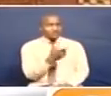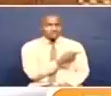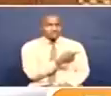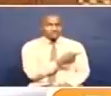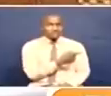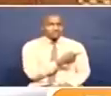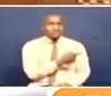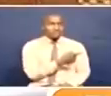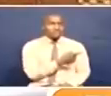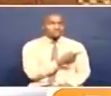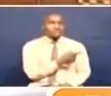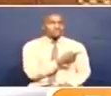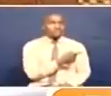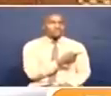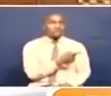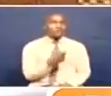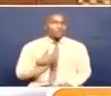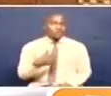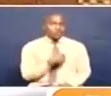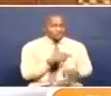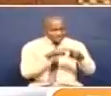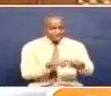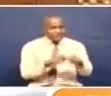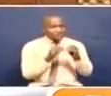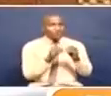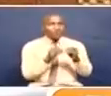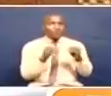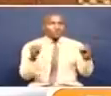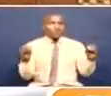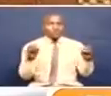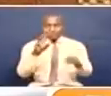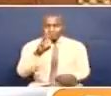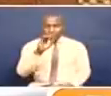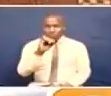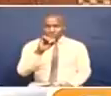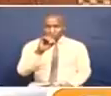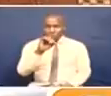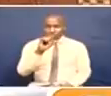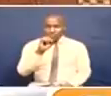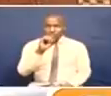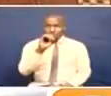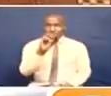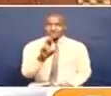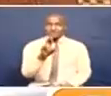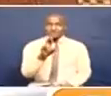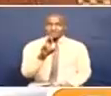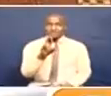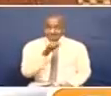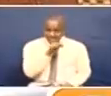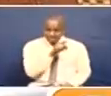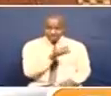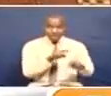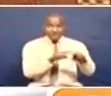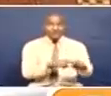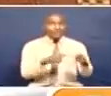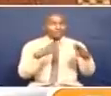reply. The we sat for a long time in Windsor in the Joint Select Committee, and that's a portion where the